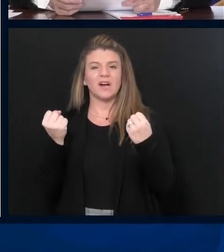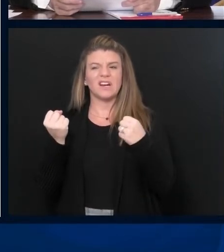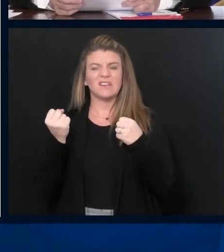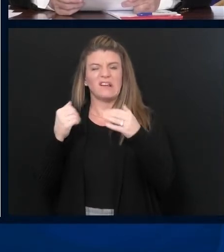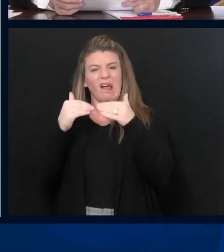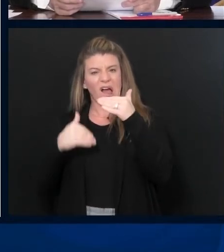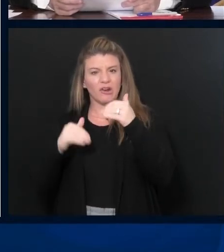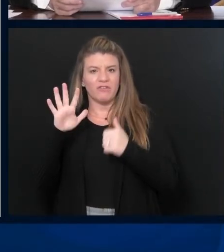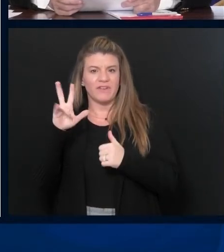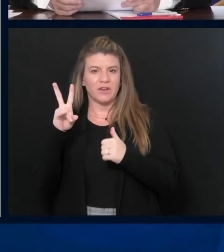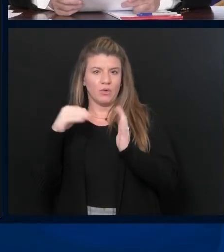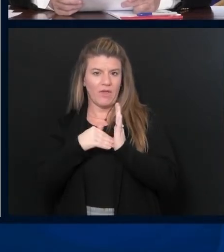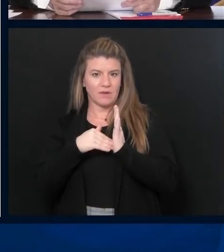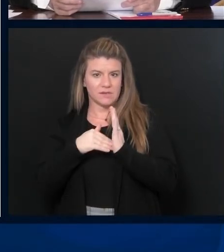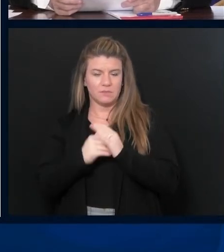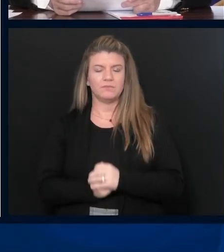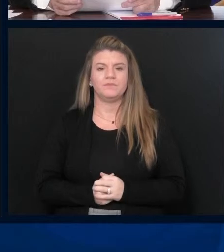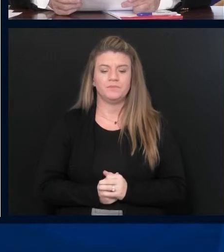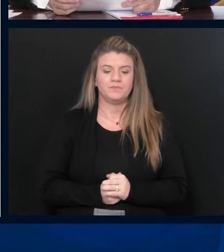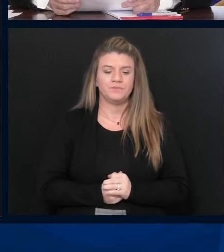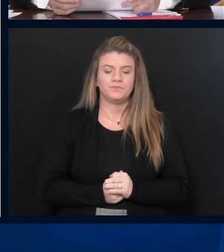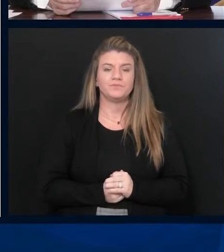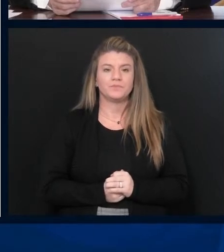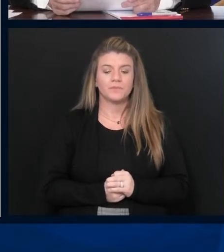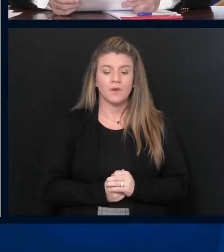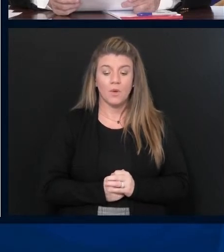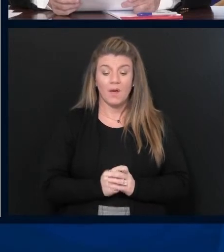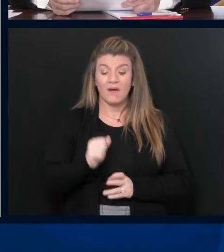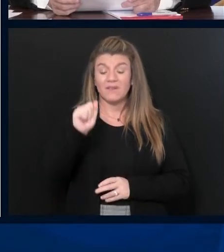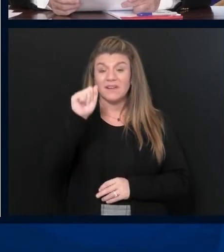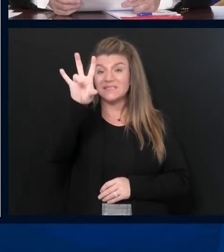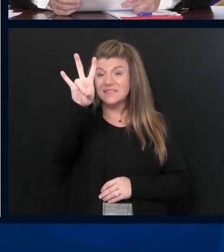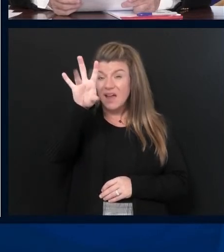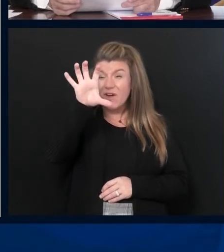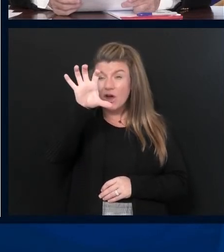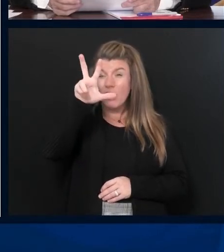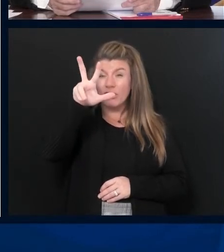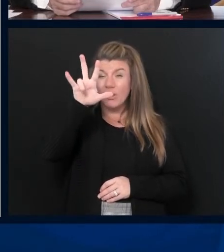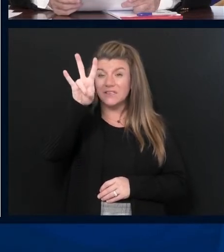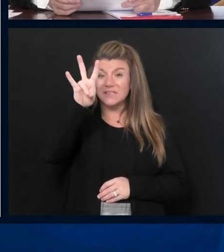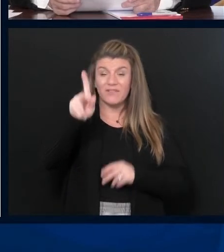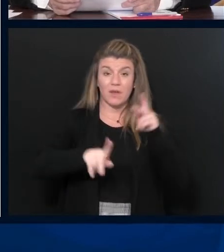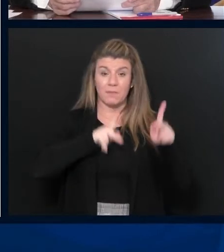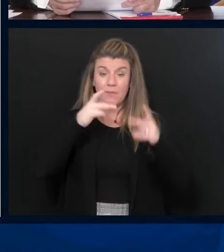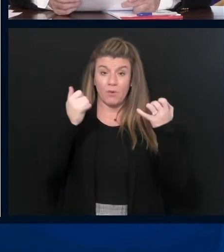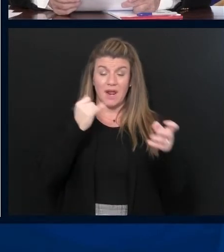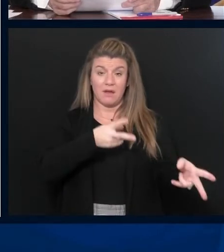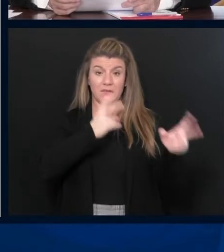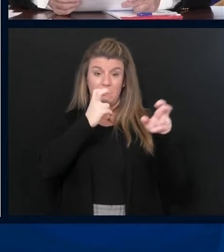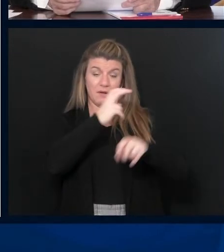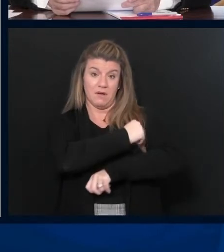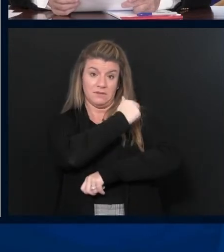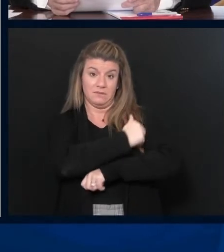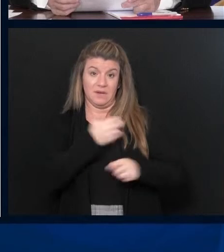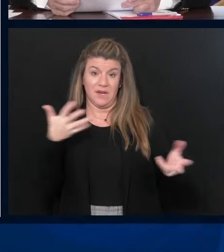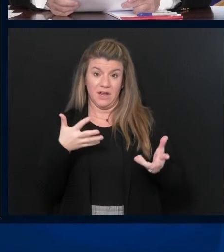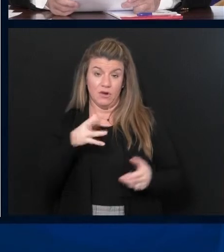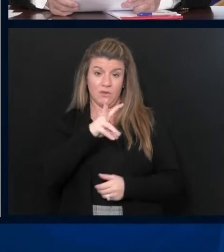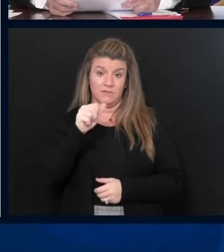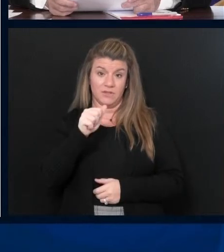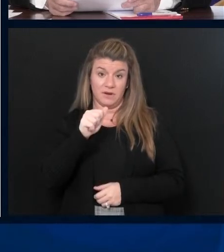of 52,000. We have 737 people now hospitalized in West